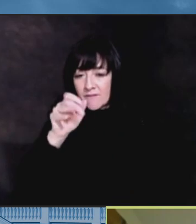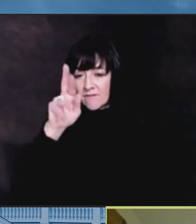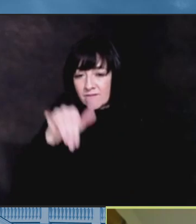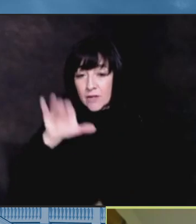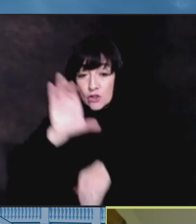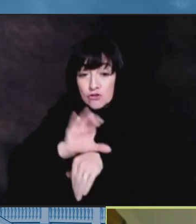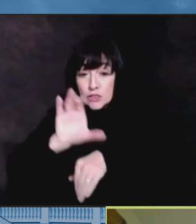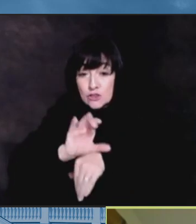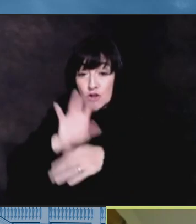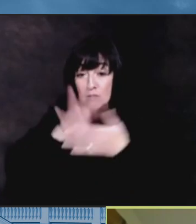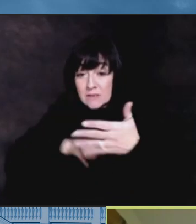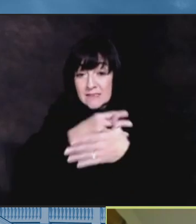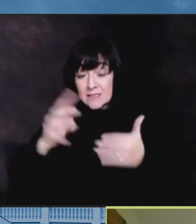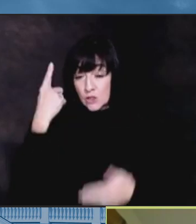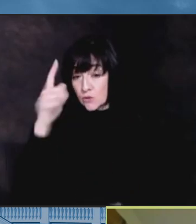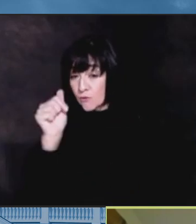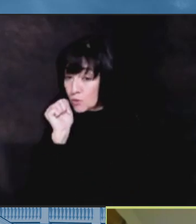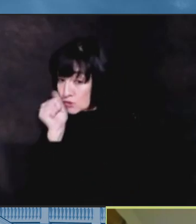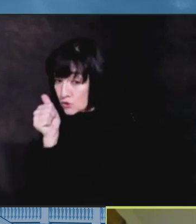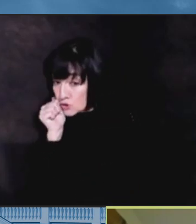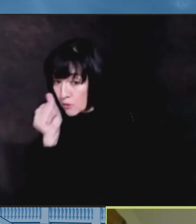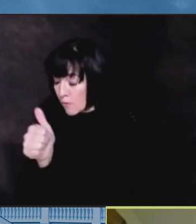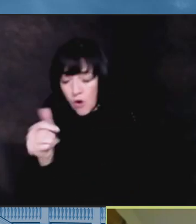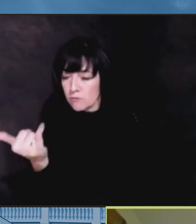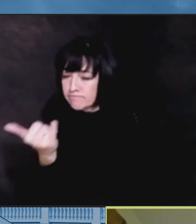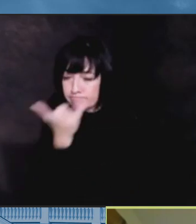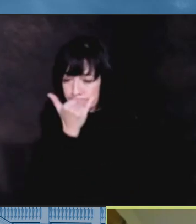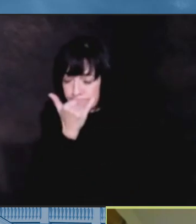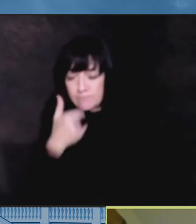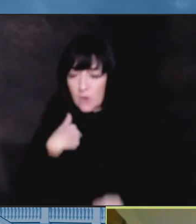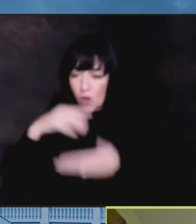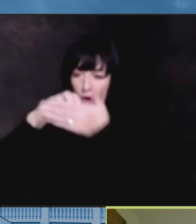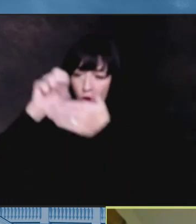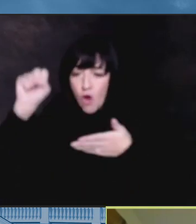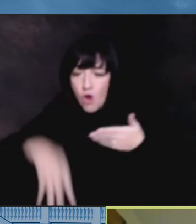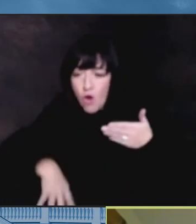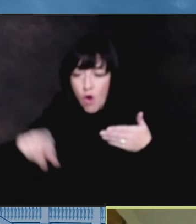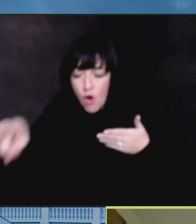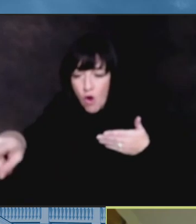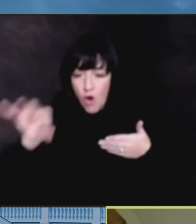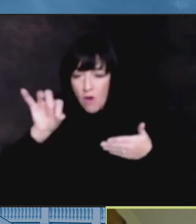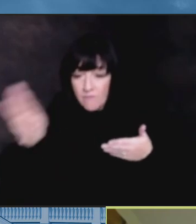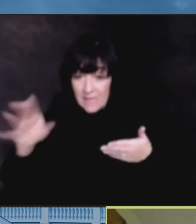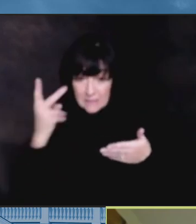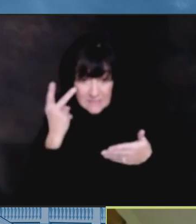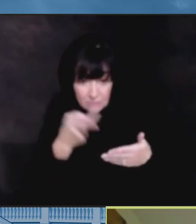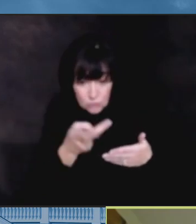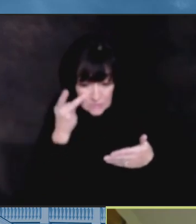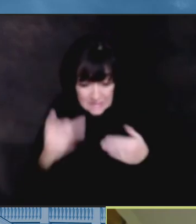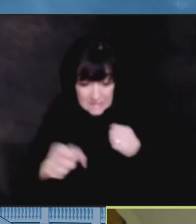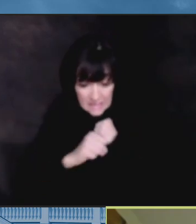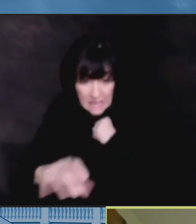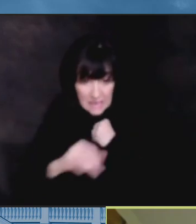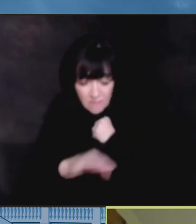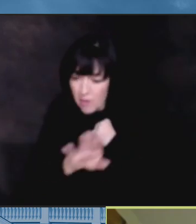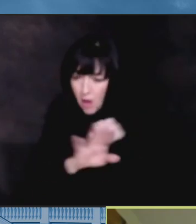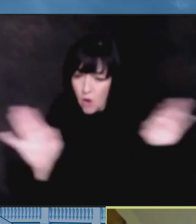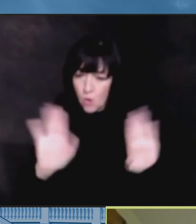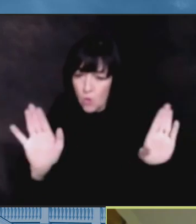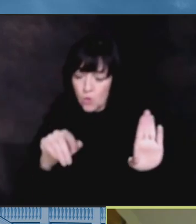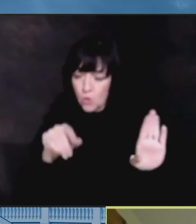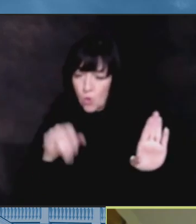was a misprint that we took it down. It's off the sites, but if you see this flyer, there is no testing there tomorrow. So 16 sites